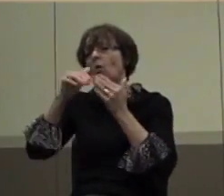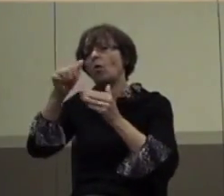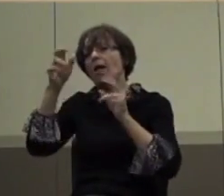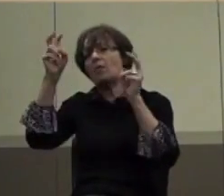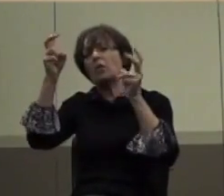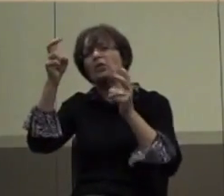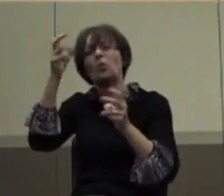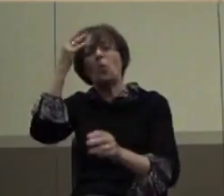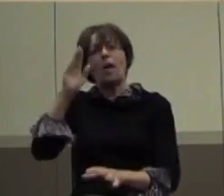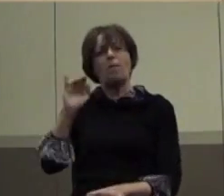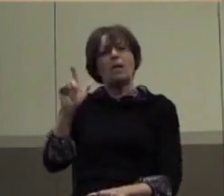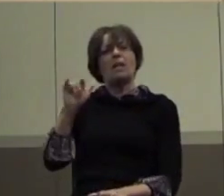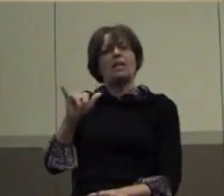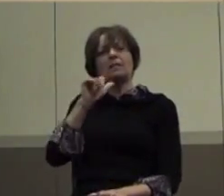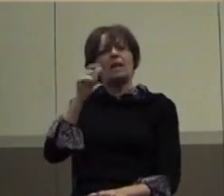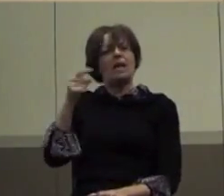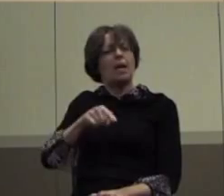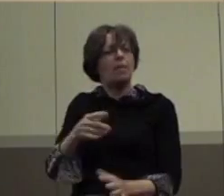not coming?